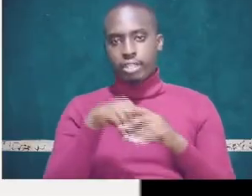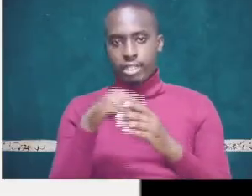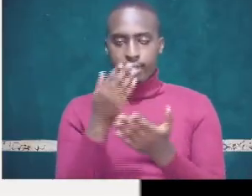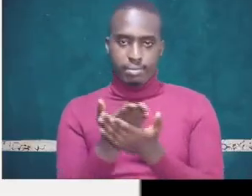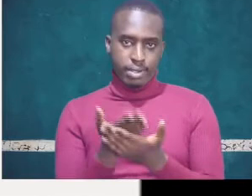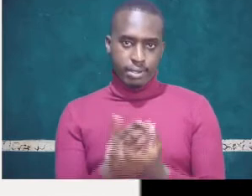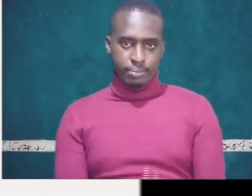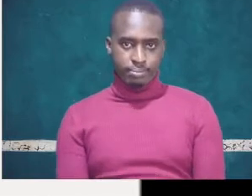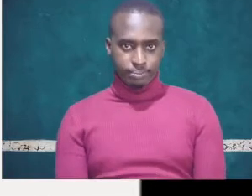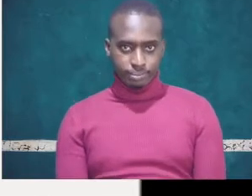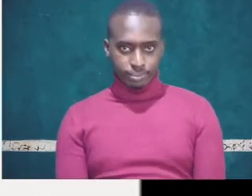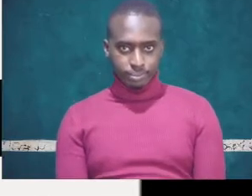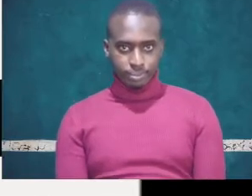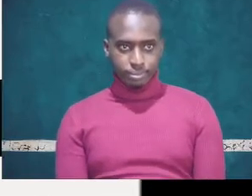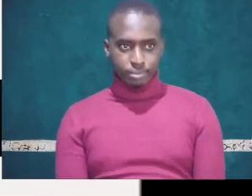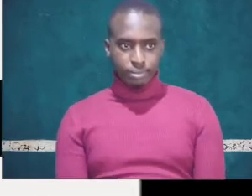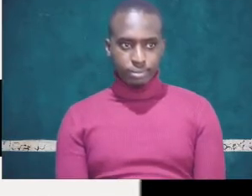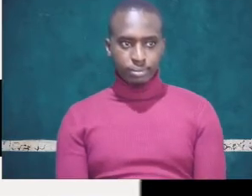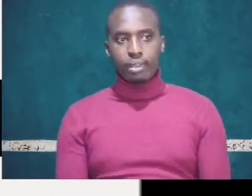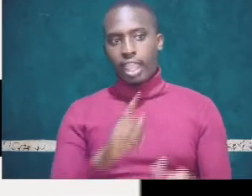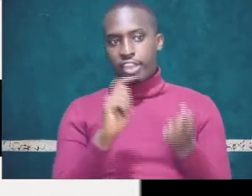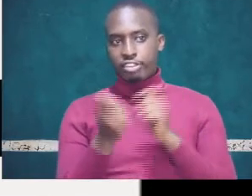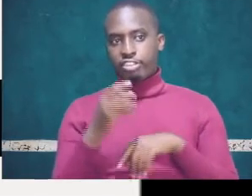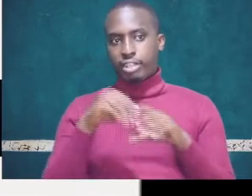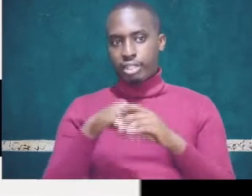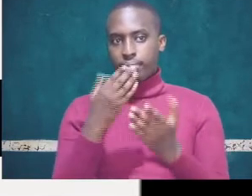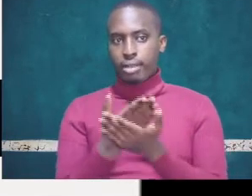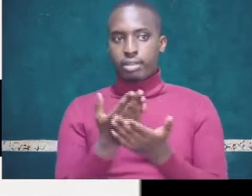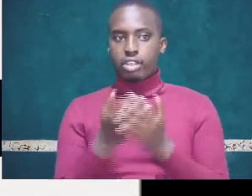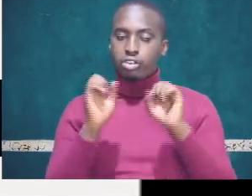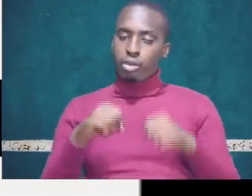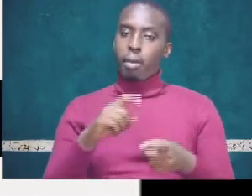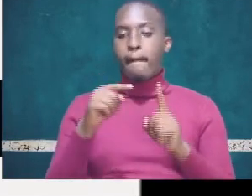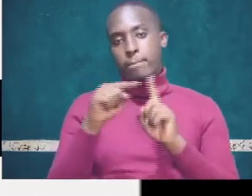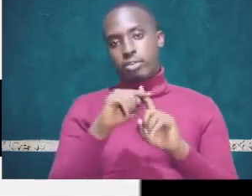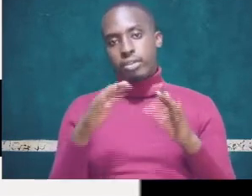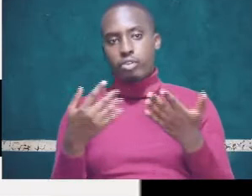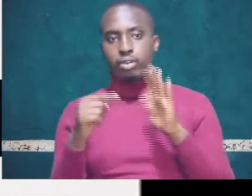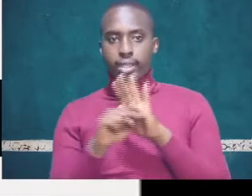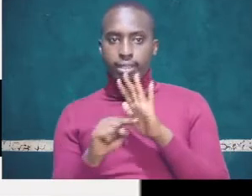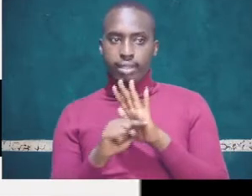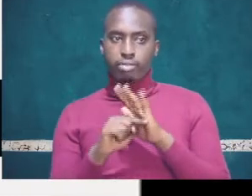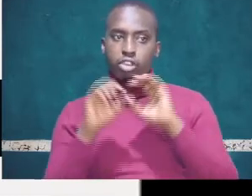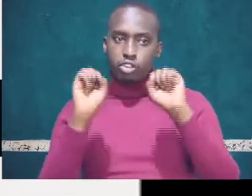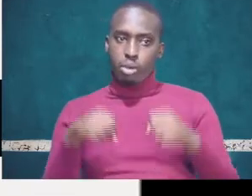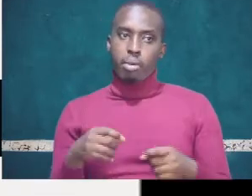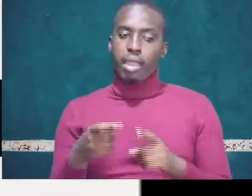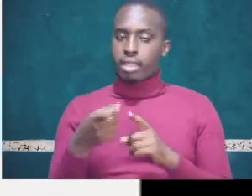Now, a change in demand, I've said it can be positive or negative. It can